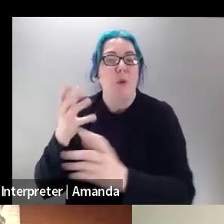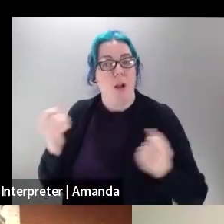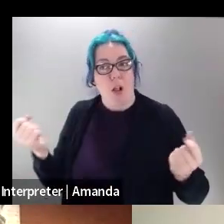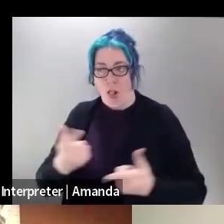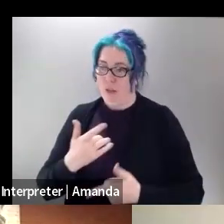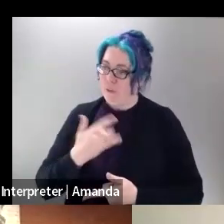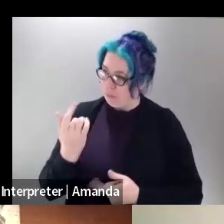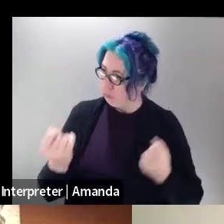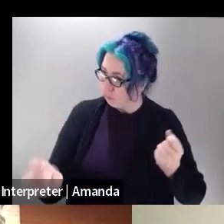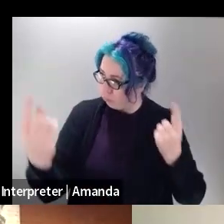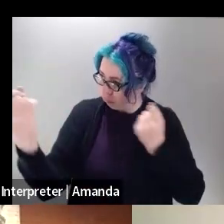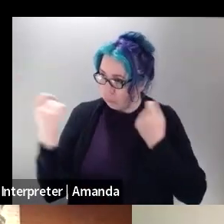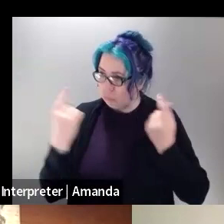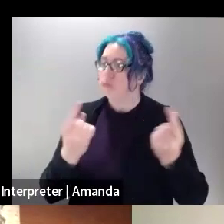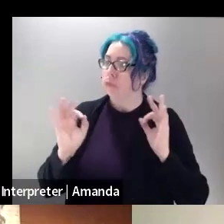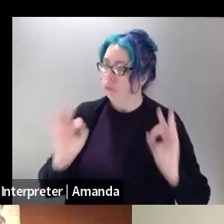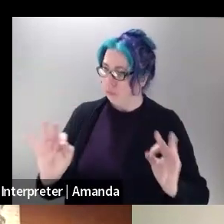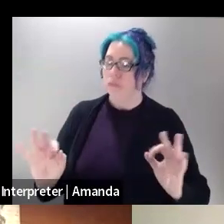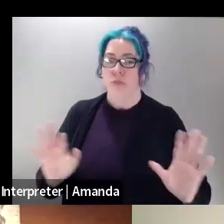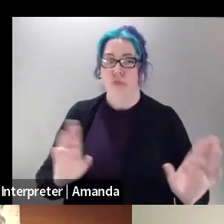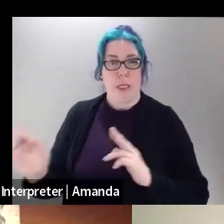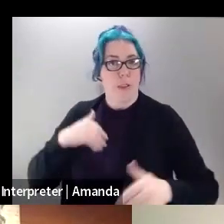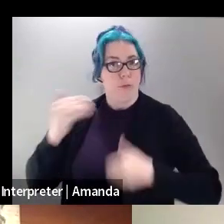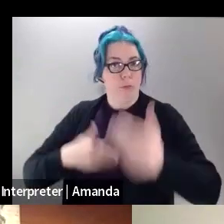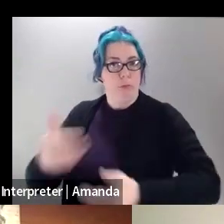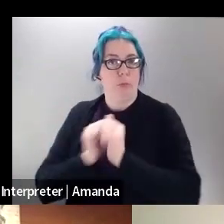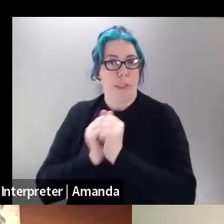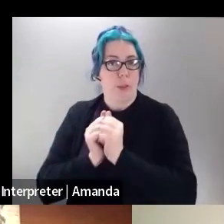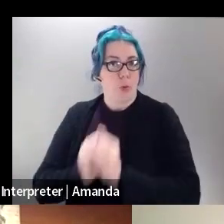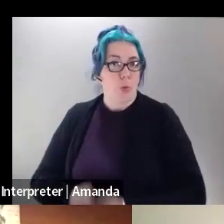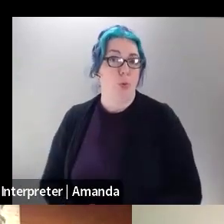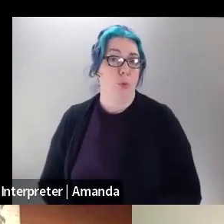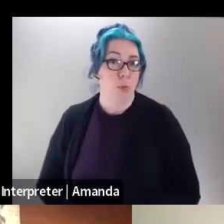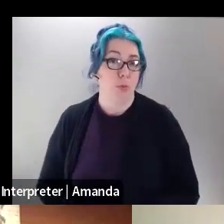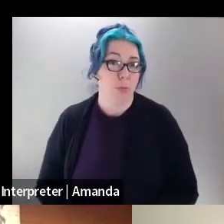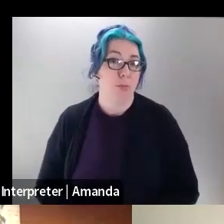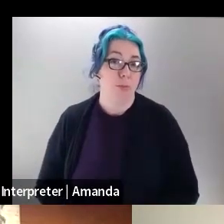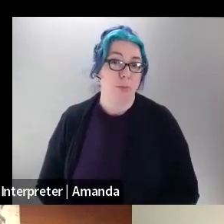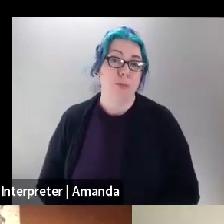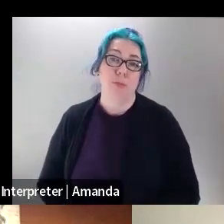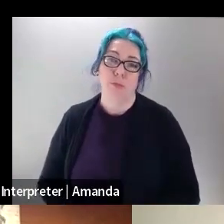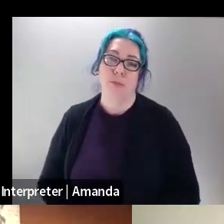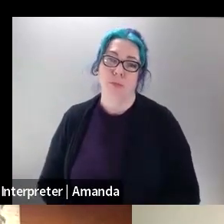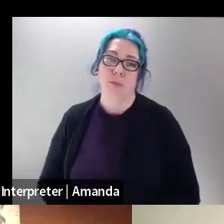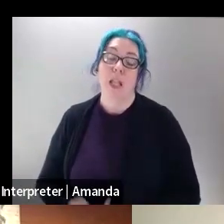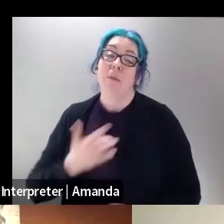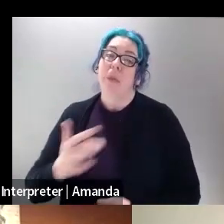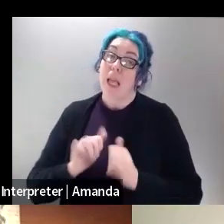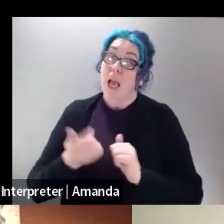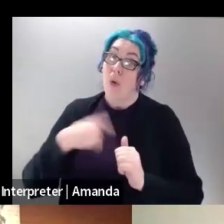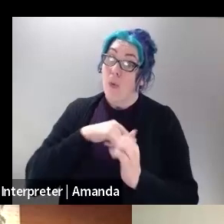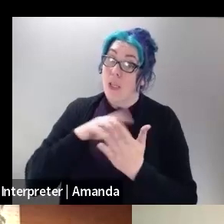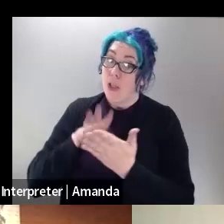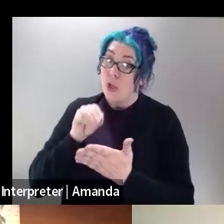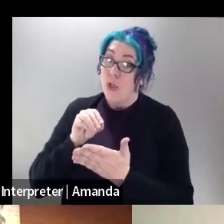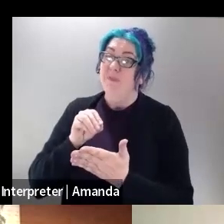we don't, but it's really good. And that the way that we learn how to do this stuff is advice handed down to me and I